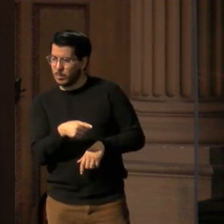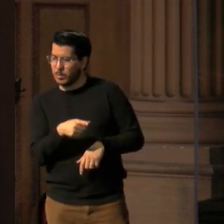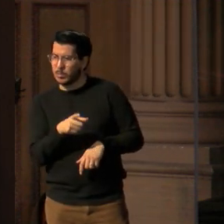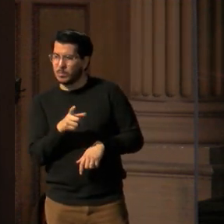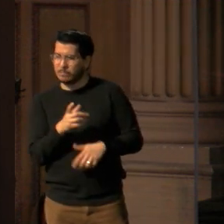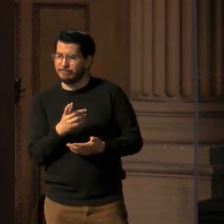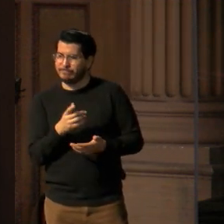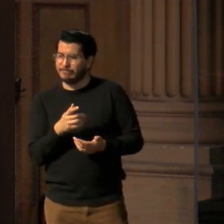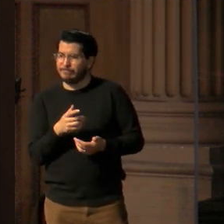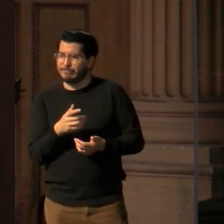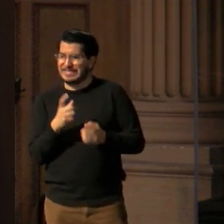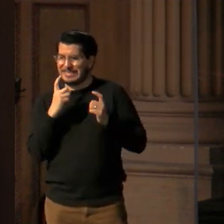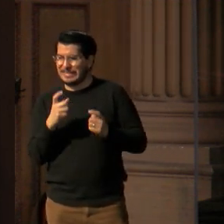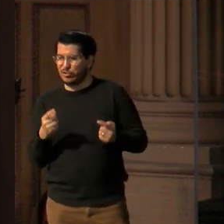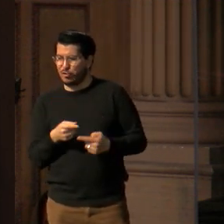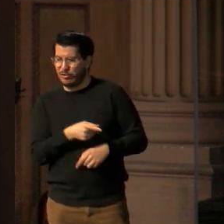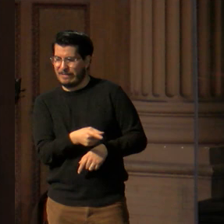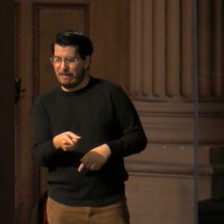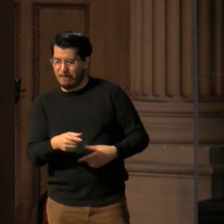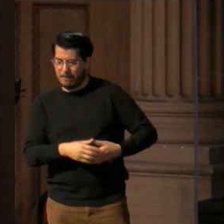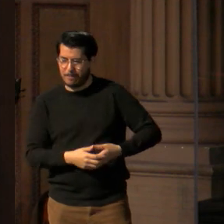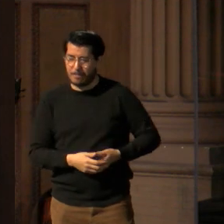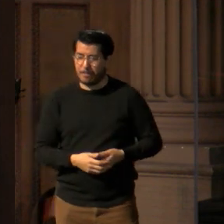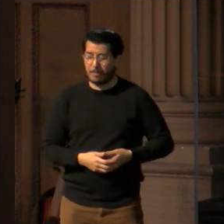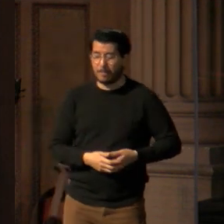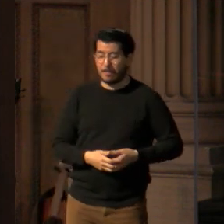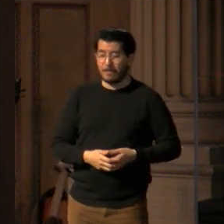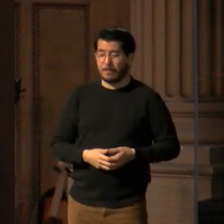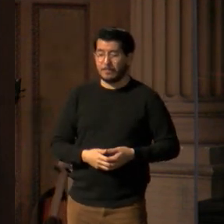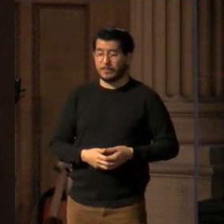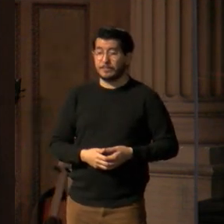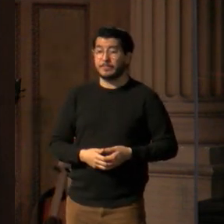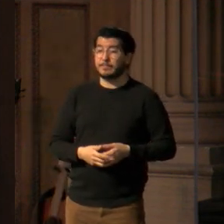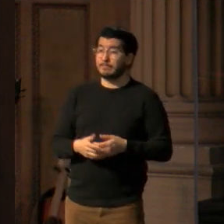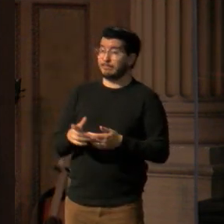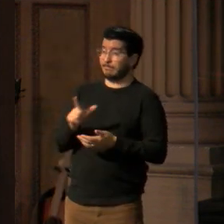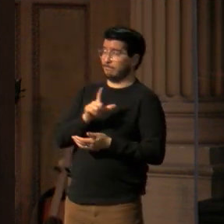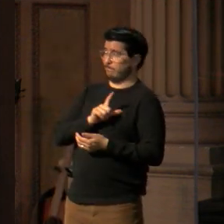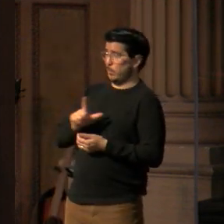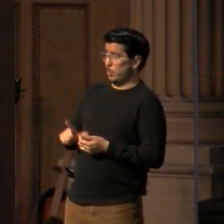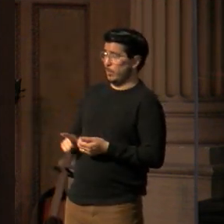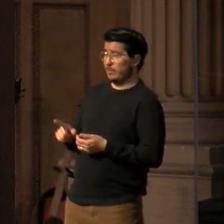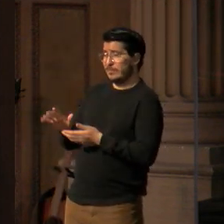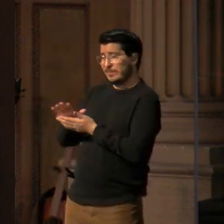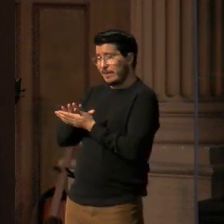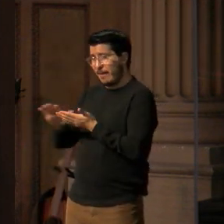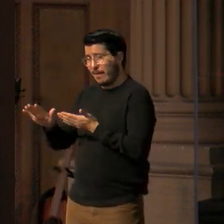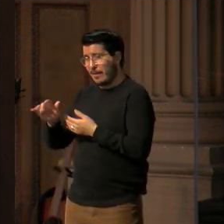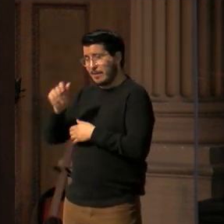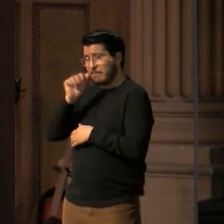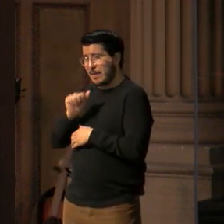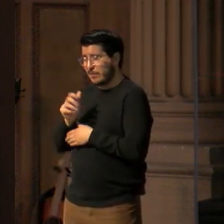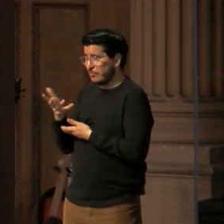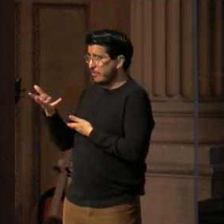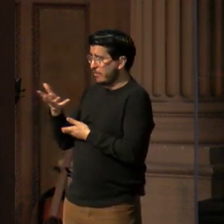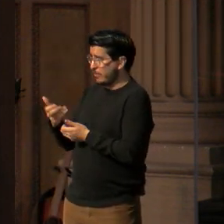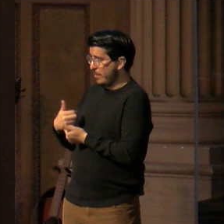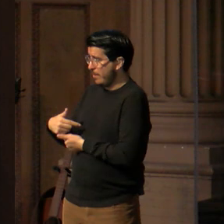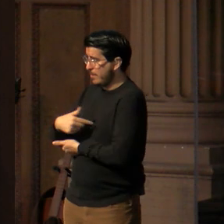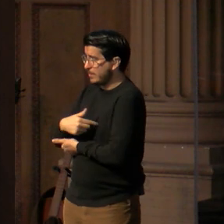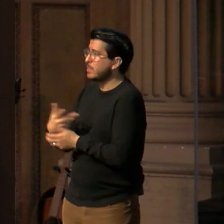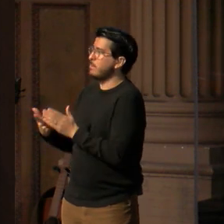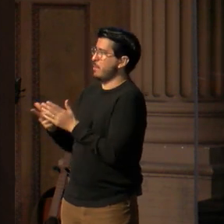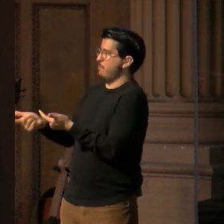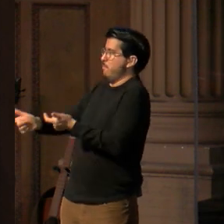And just like the Lord's been patient and kind and gentle with us, we're patient and kind and gentle as we go. Whether it's to correct